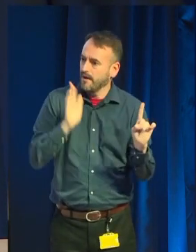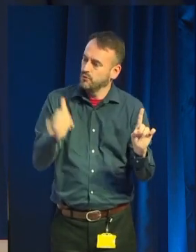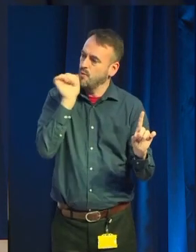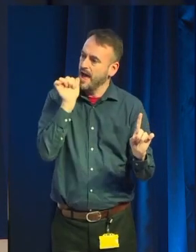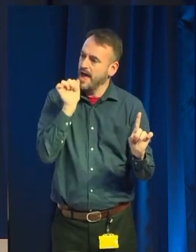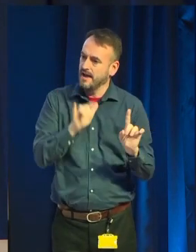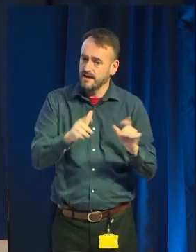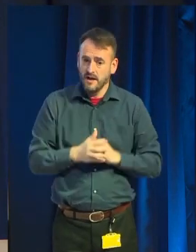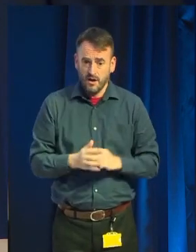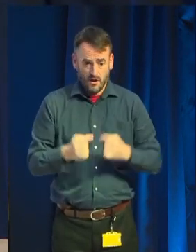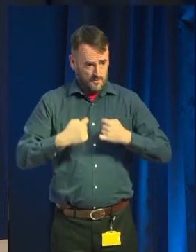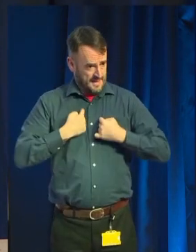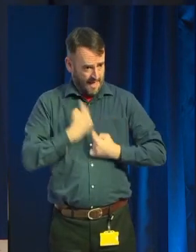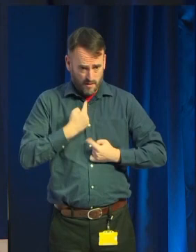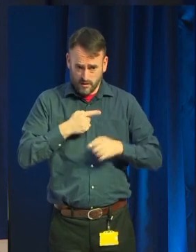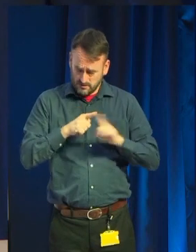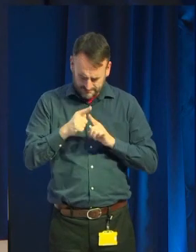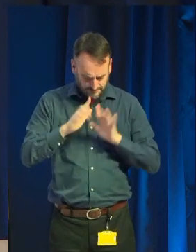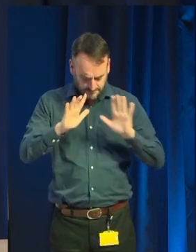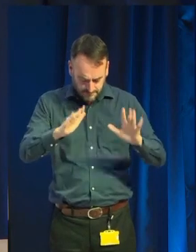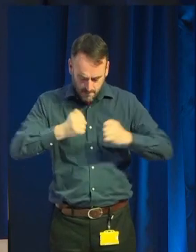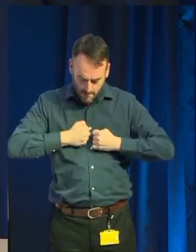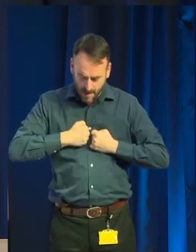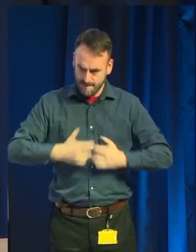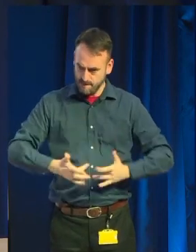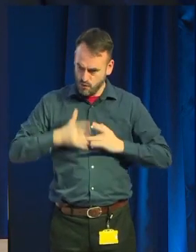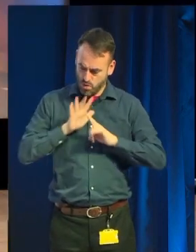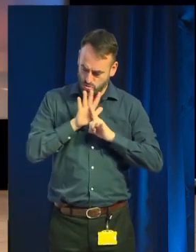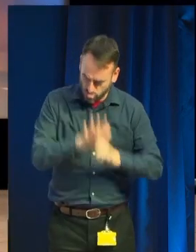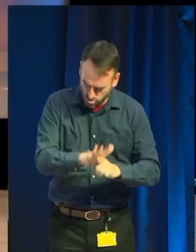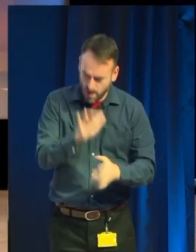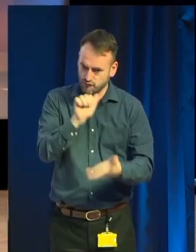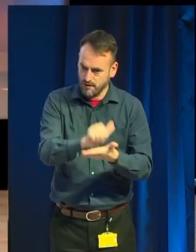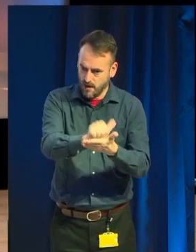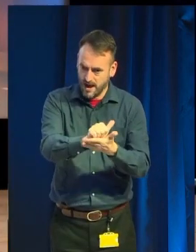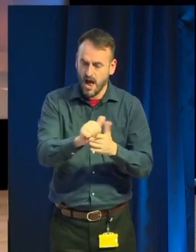impose views and experiences as the right ones. Thank you.